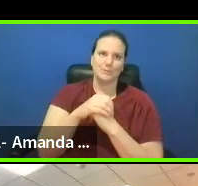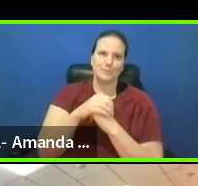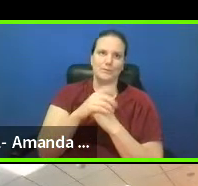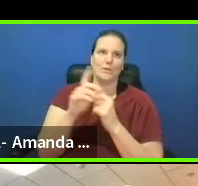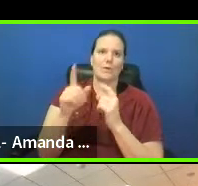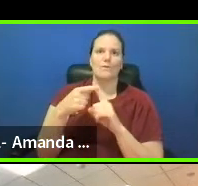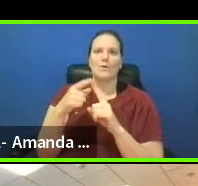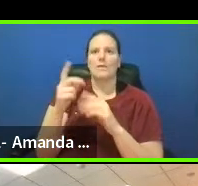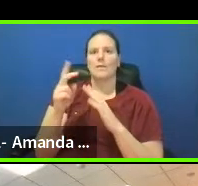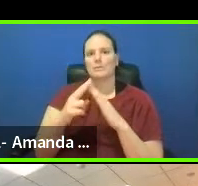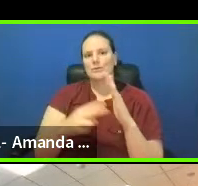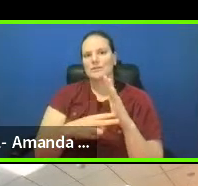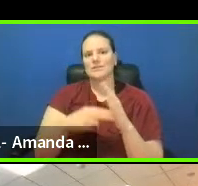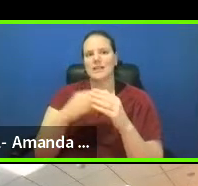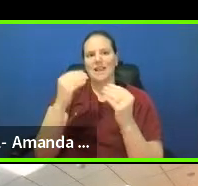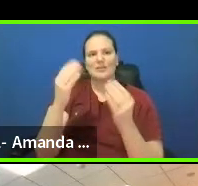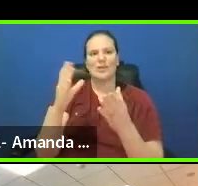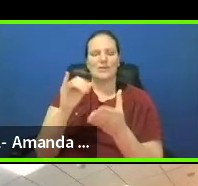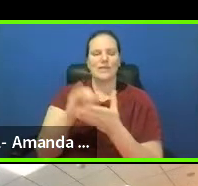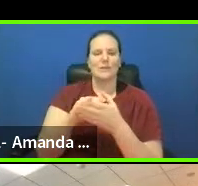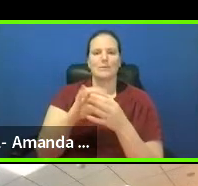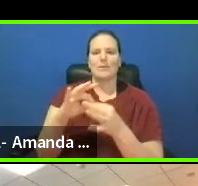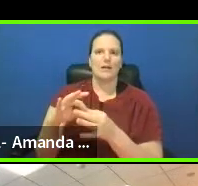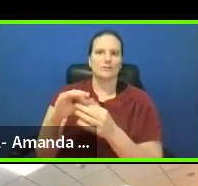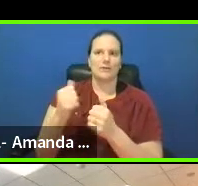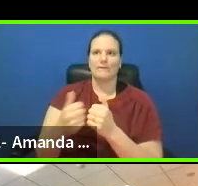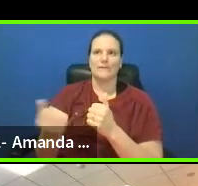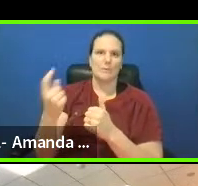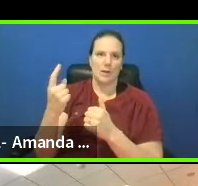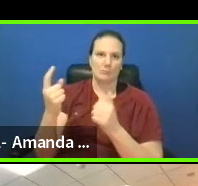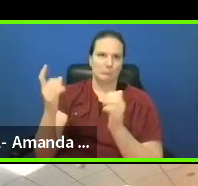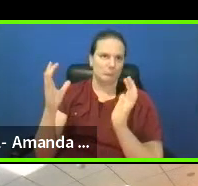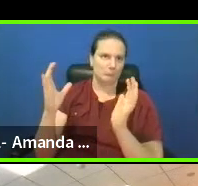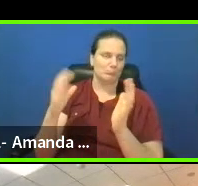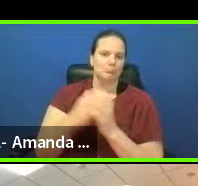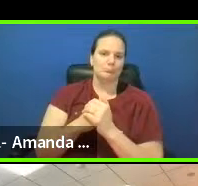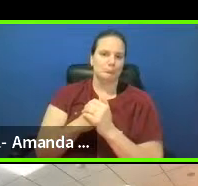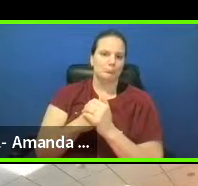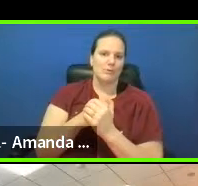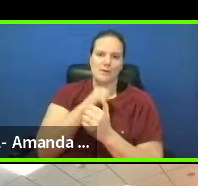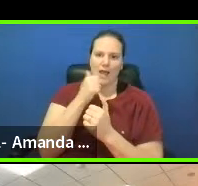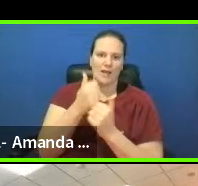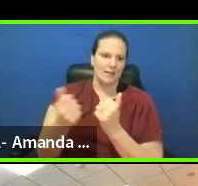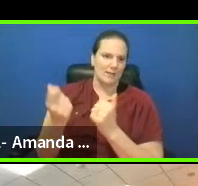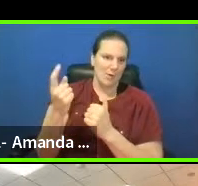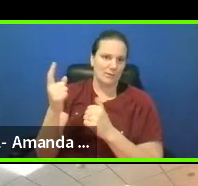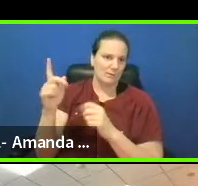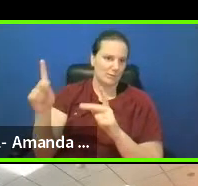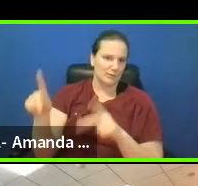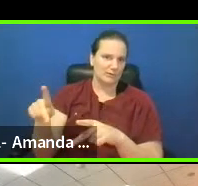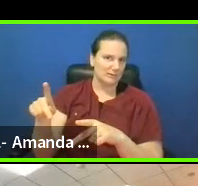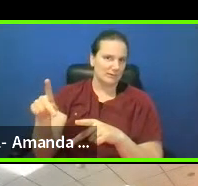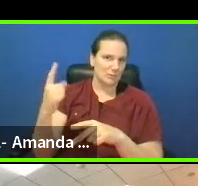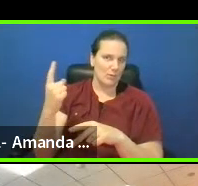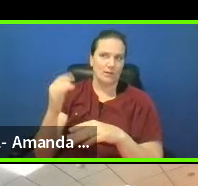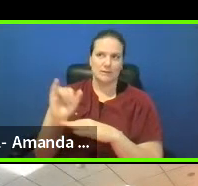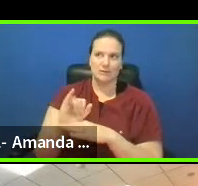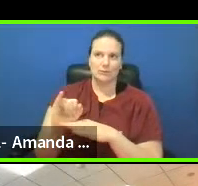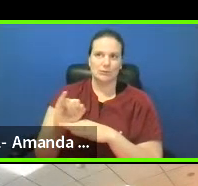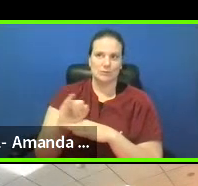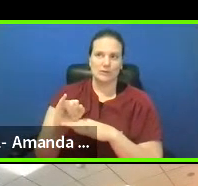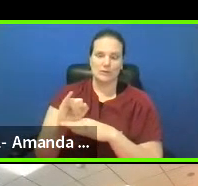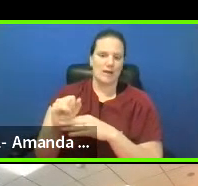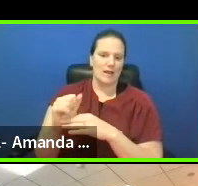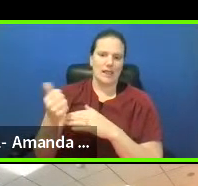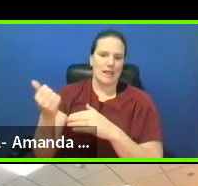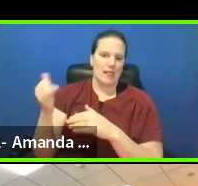the bridge, and it sort of lets you know that it belongs to everybody, not any one person or one industry or anything